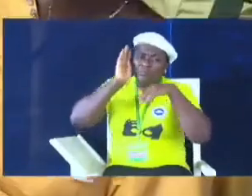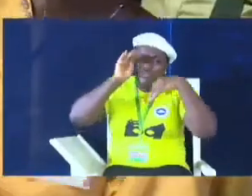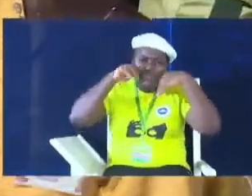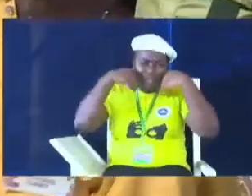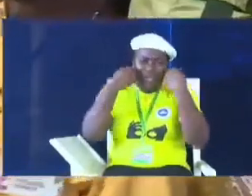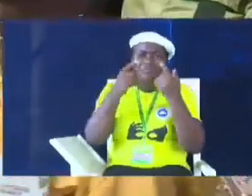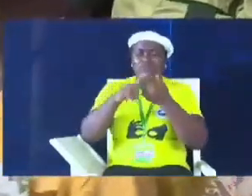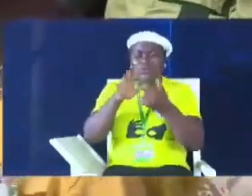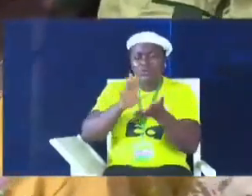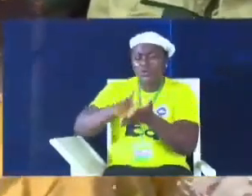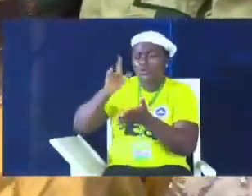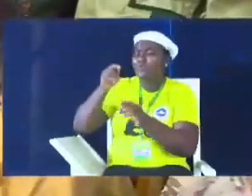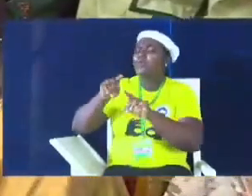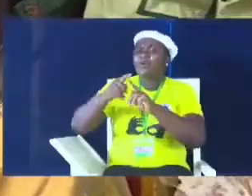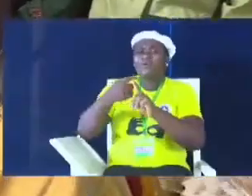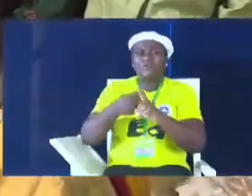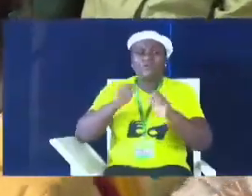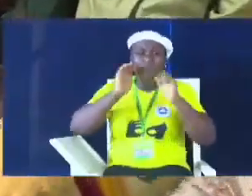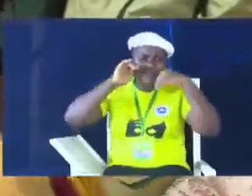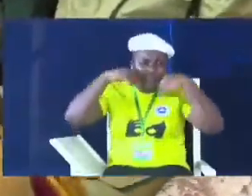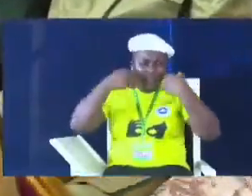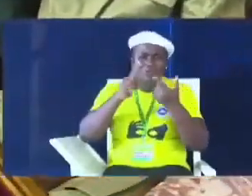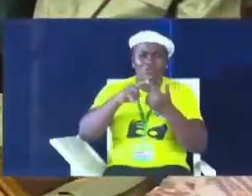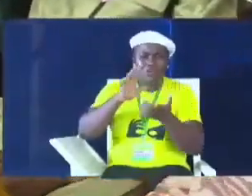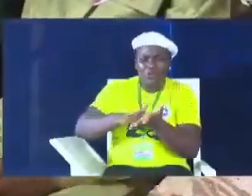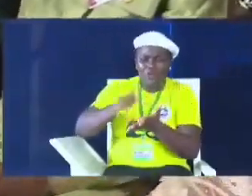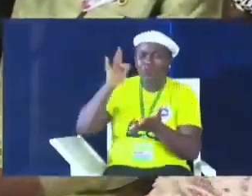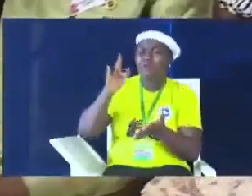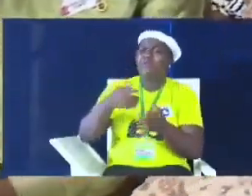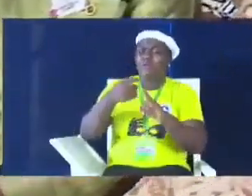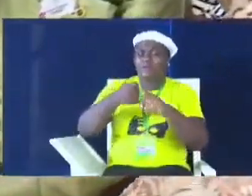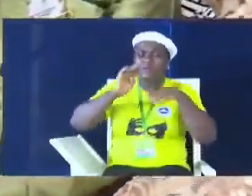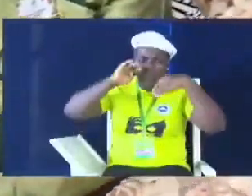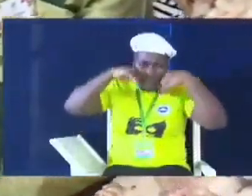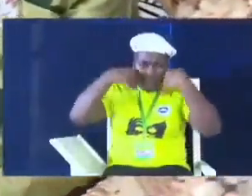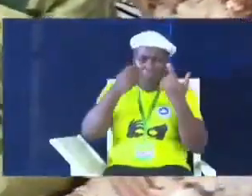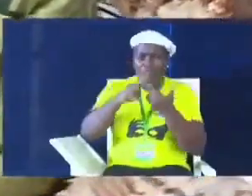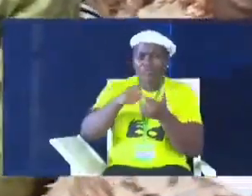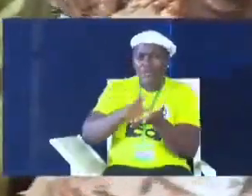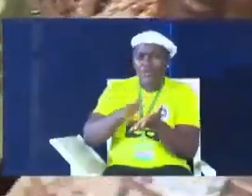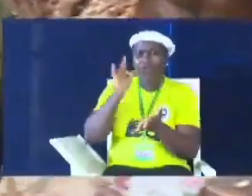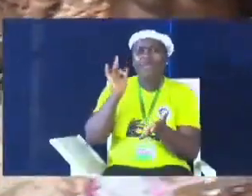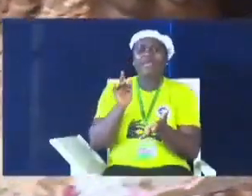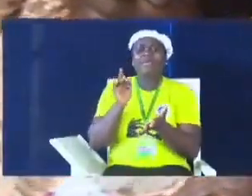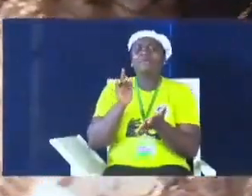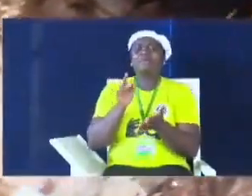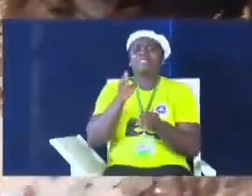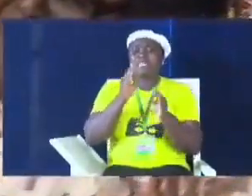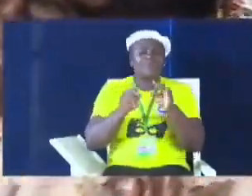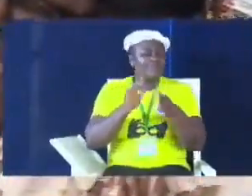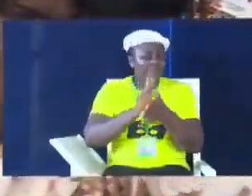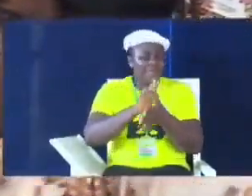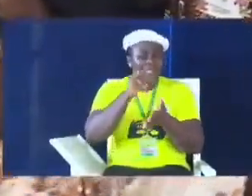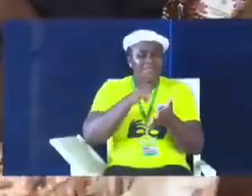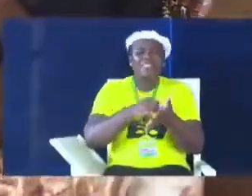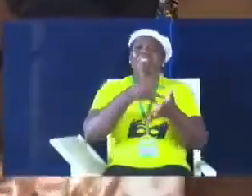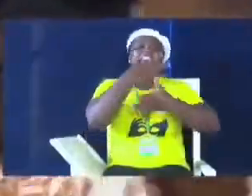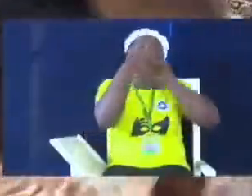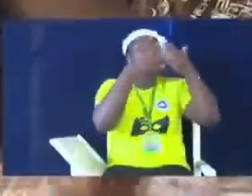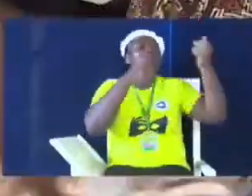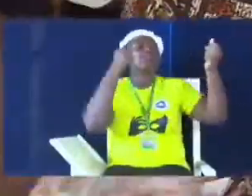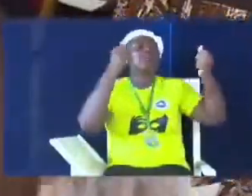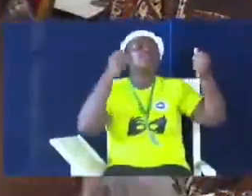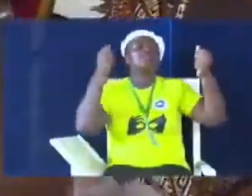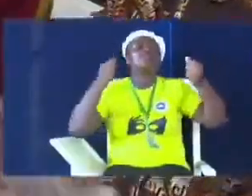glory. From shame to glory. From shame to glory. If you believe, shout